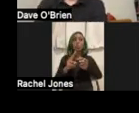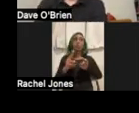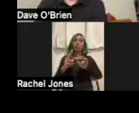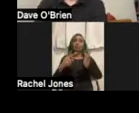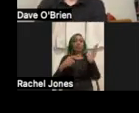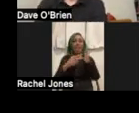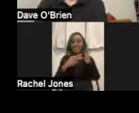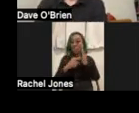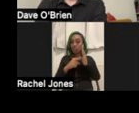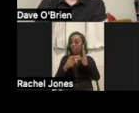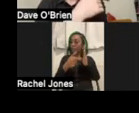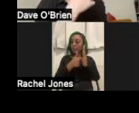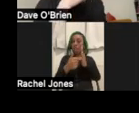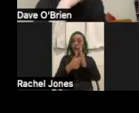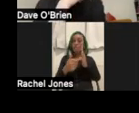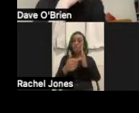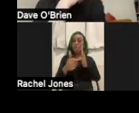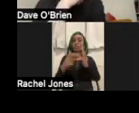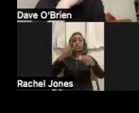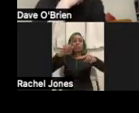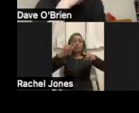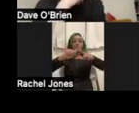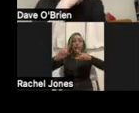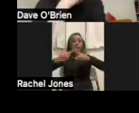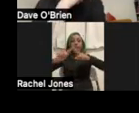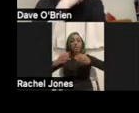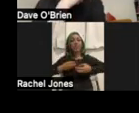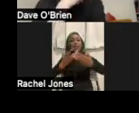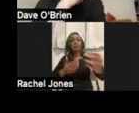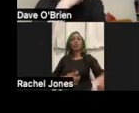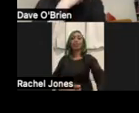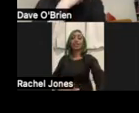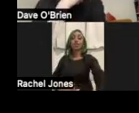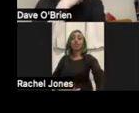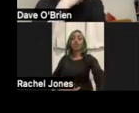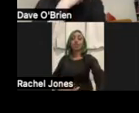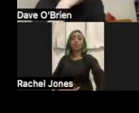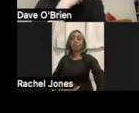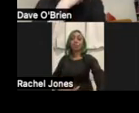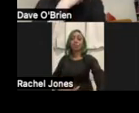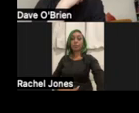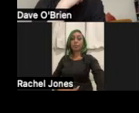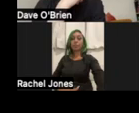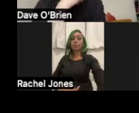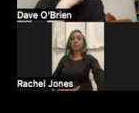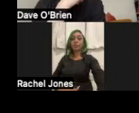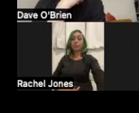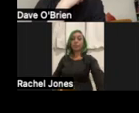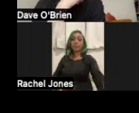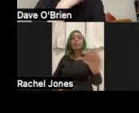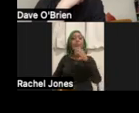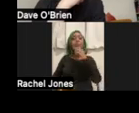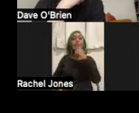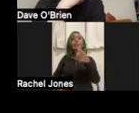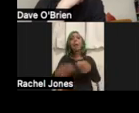often that kind of diversity of expression and experience. And so I've become kind